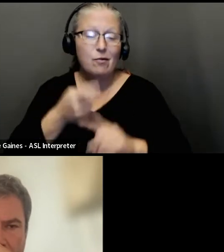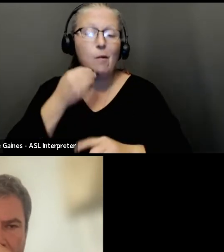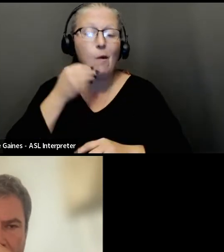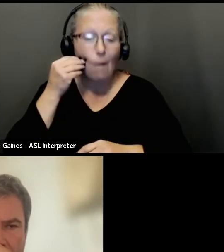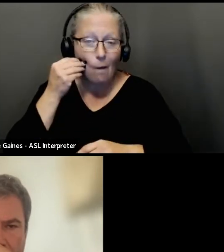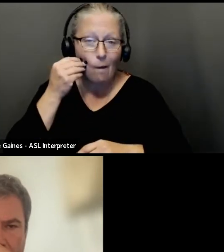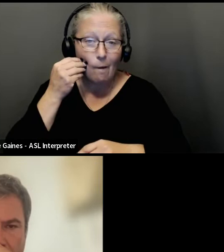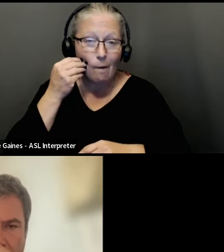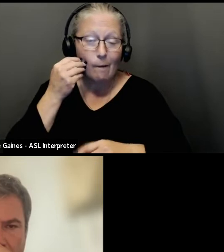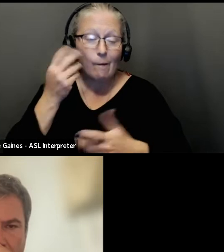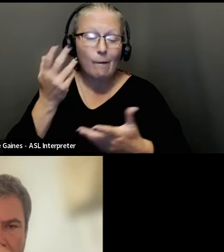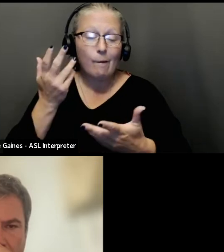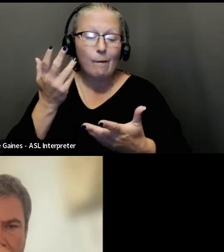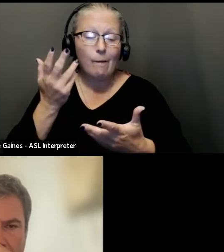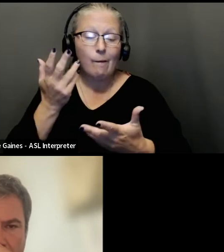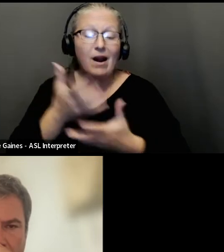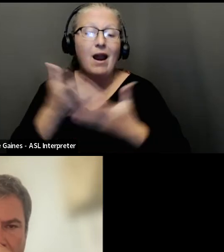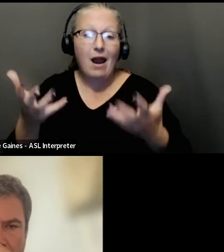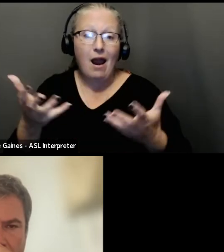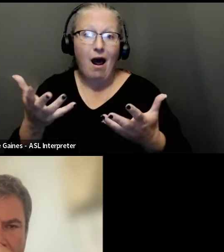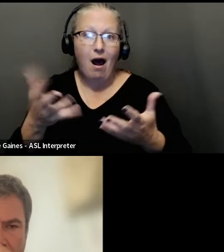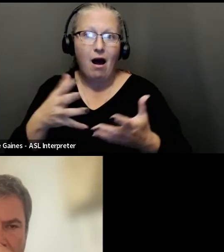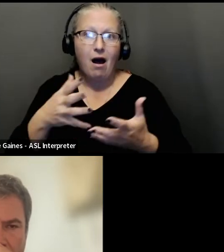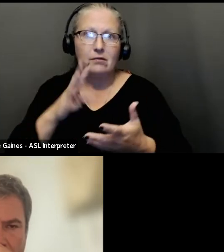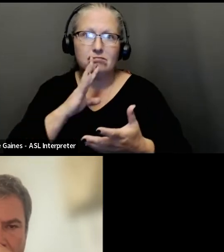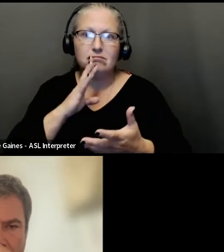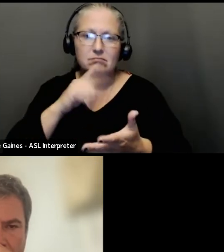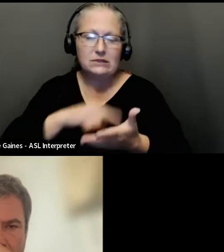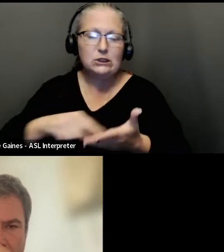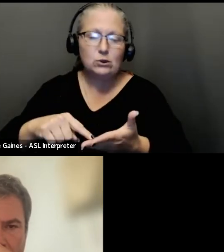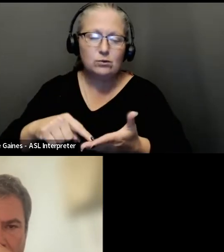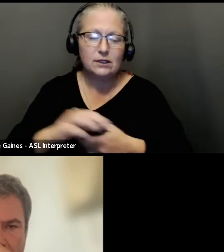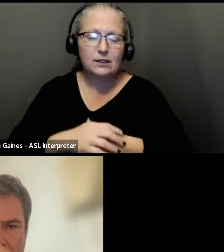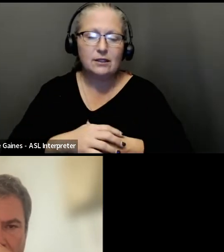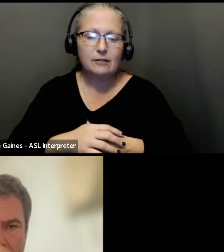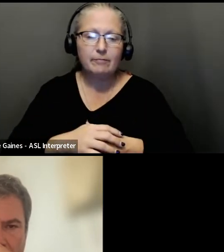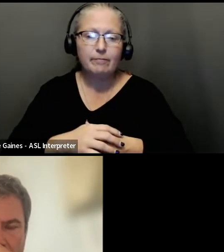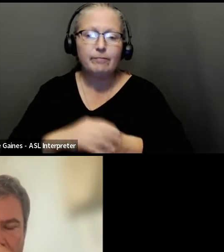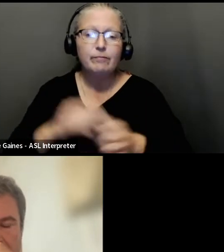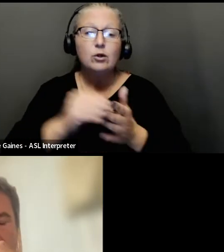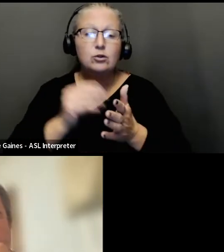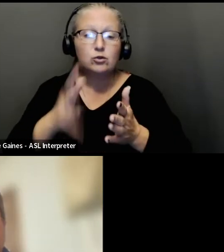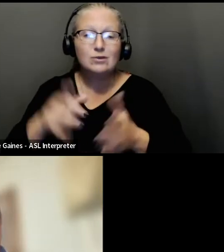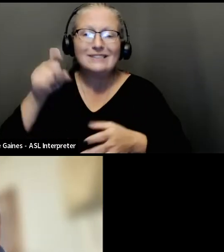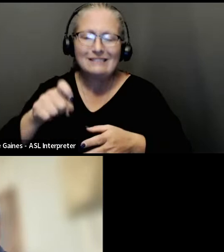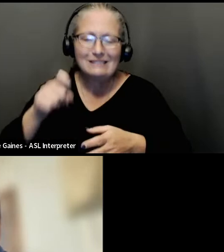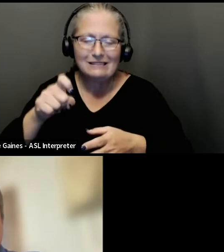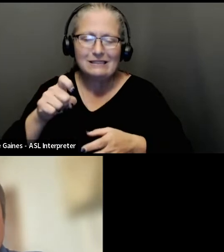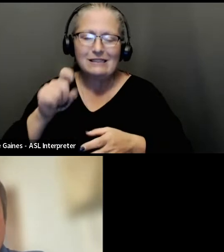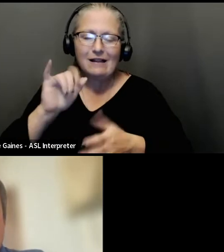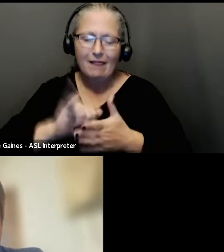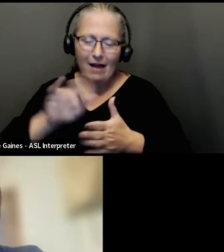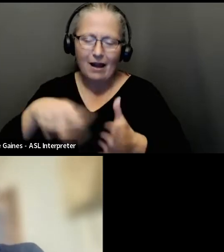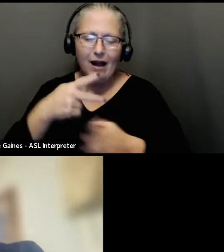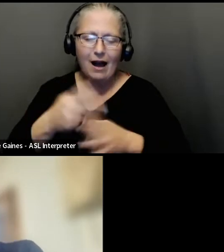and a lot has been said this week. Our students need this kind of